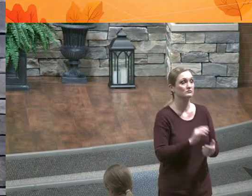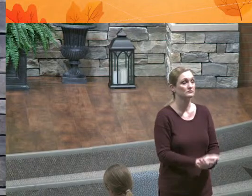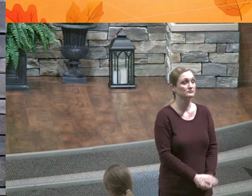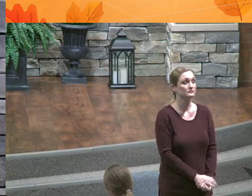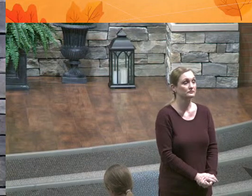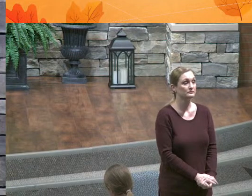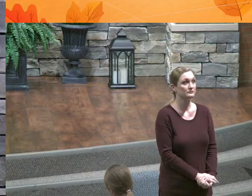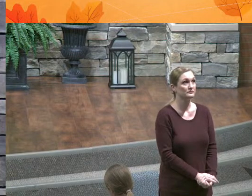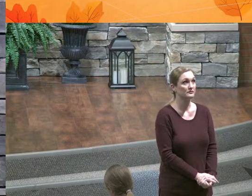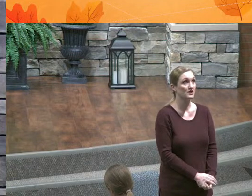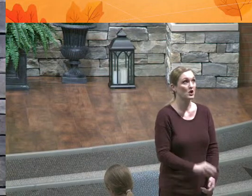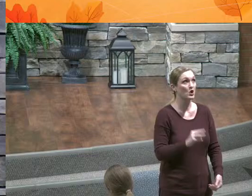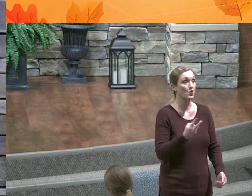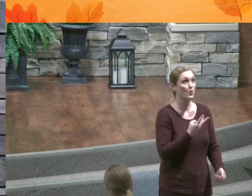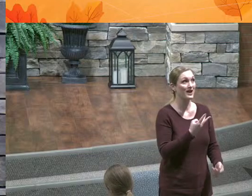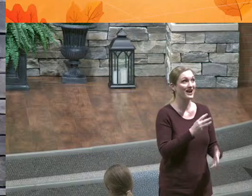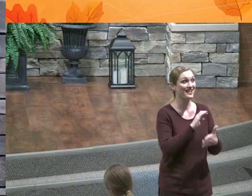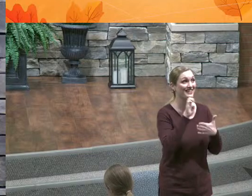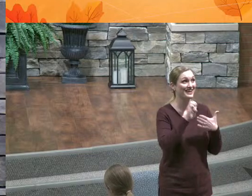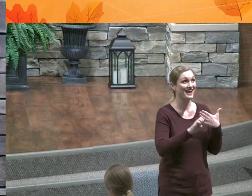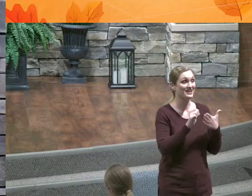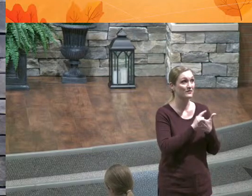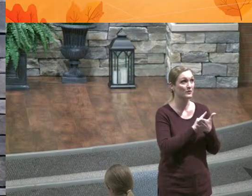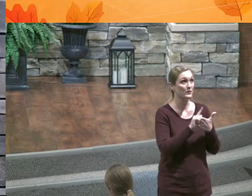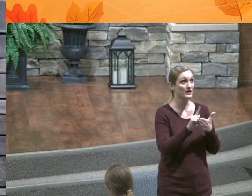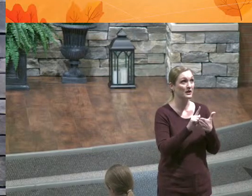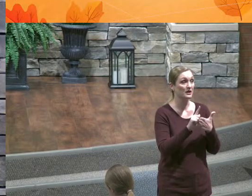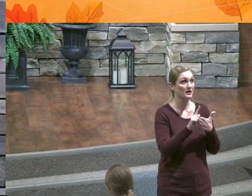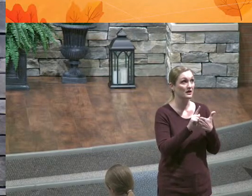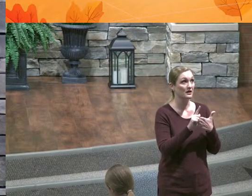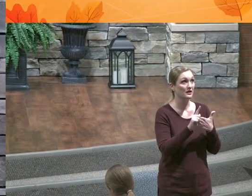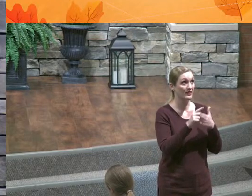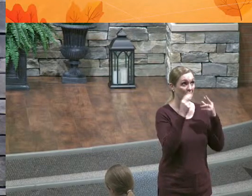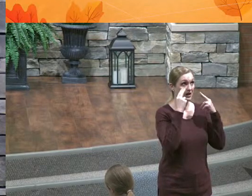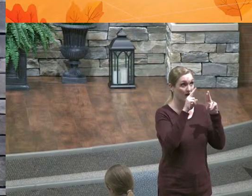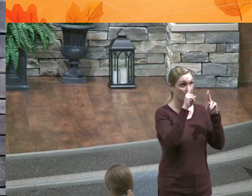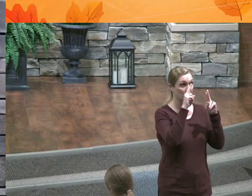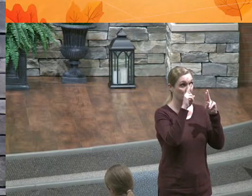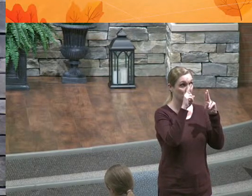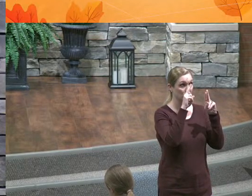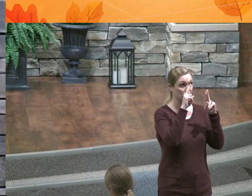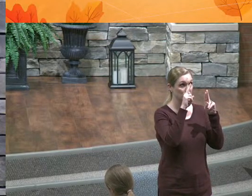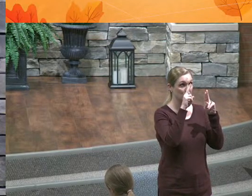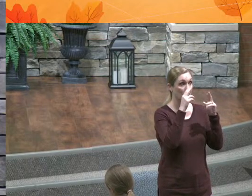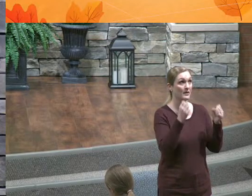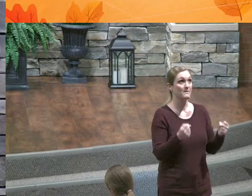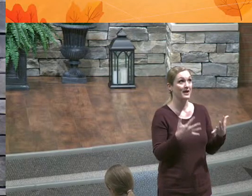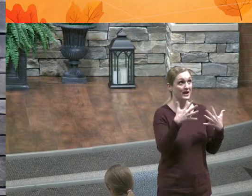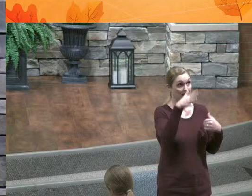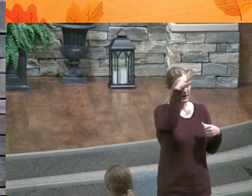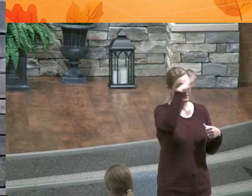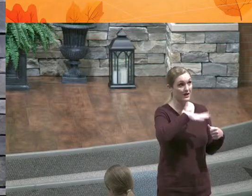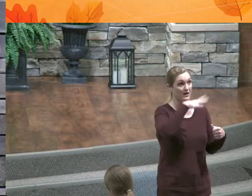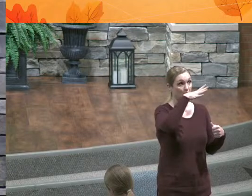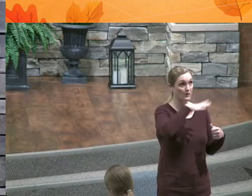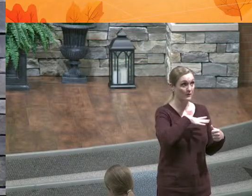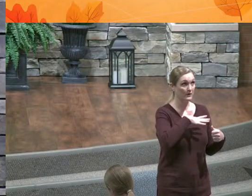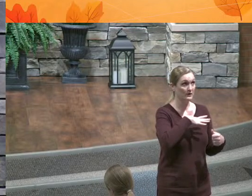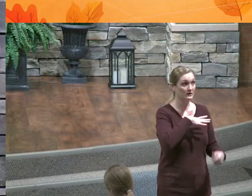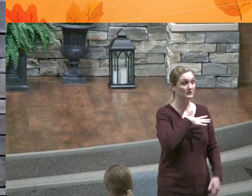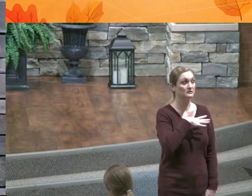Father, we come to the end of a week that honors the many men and women